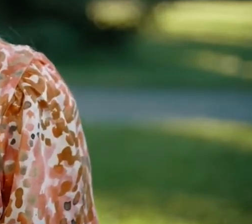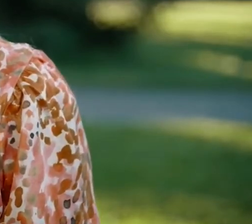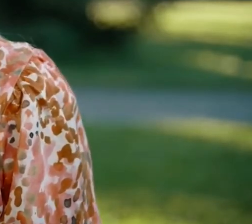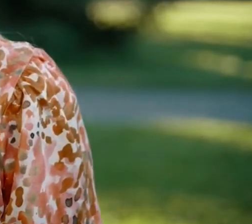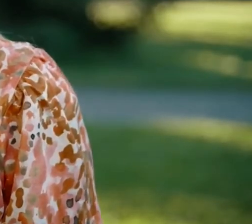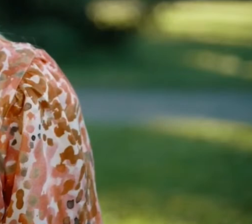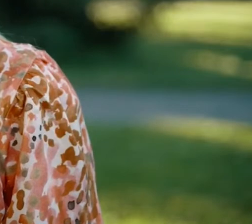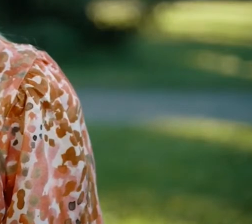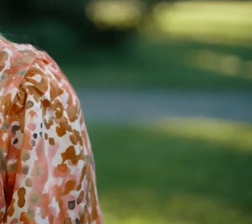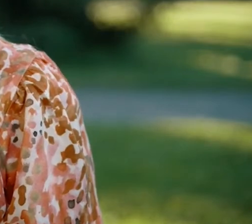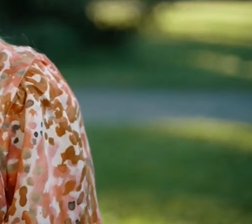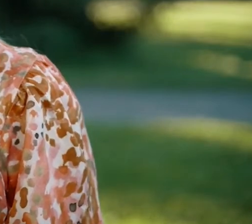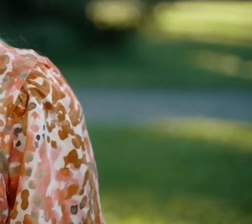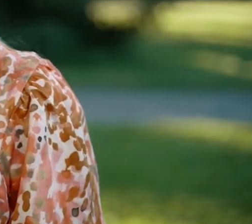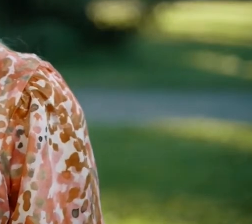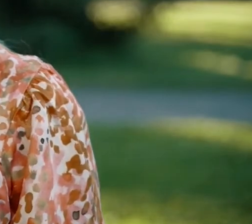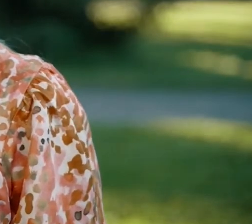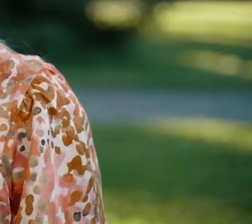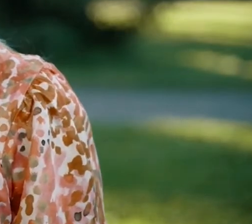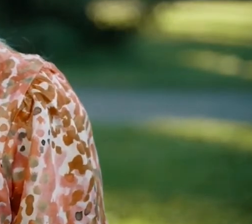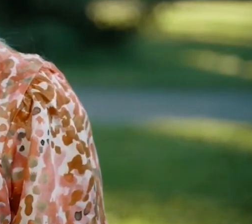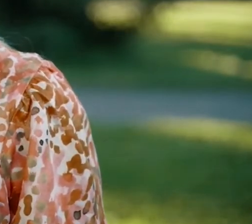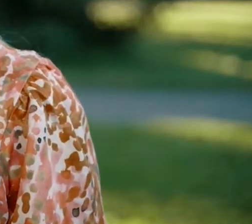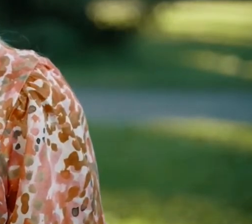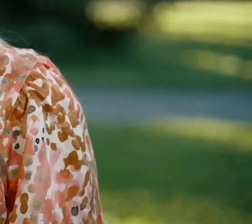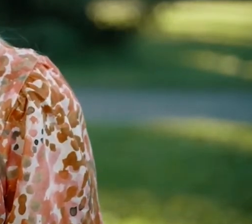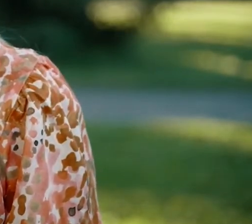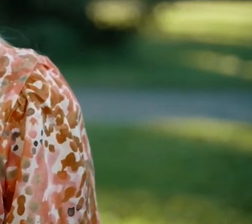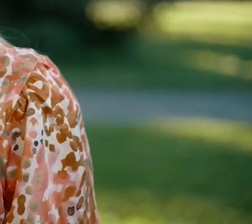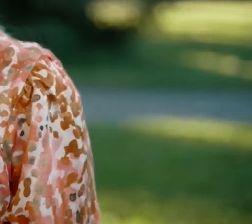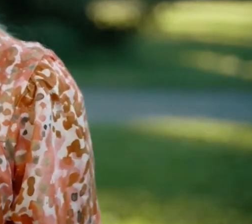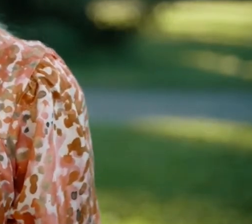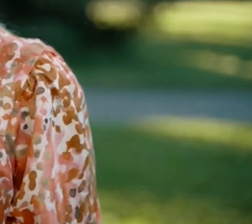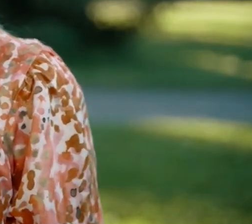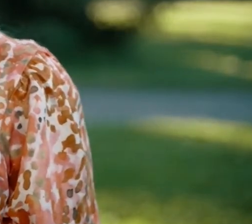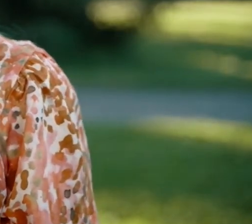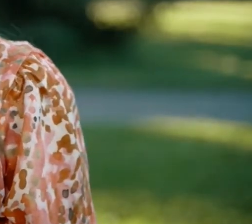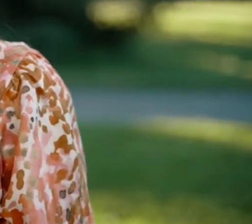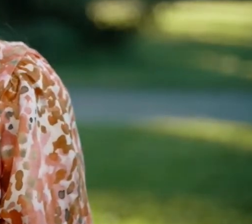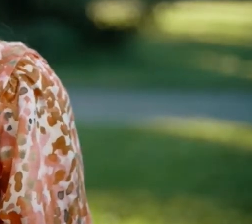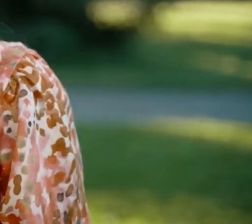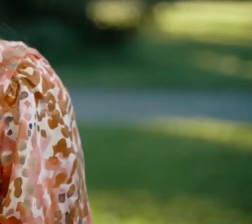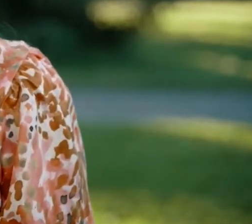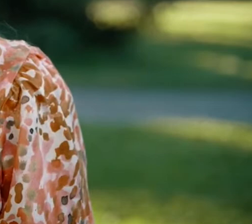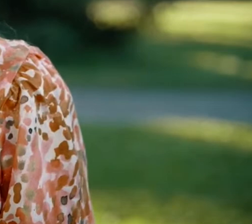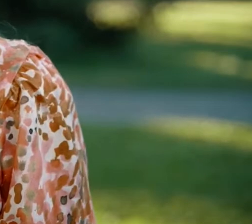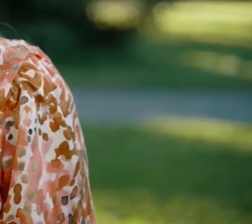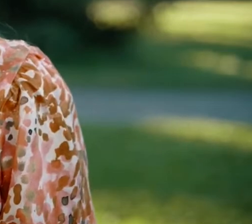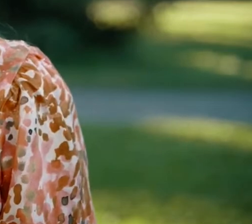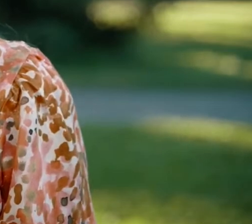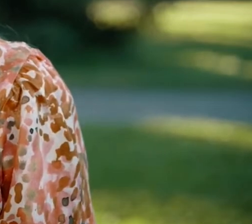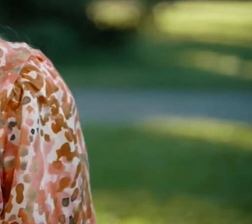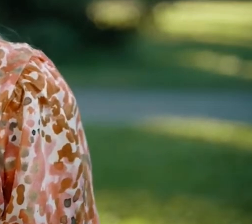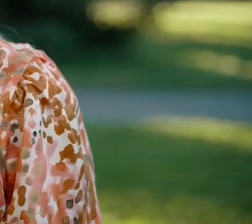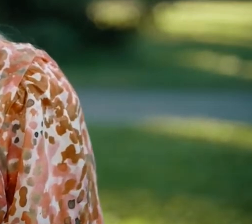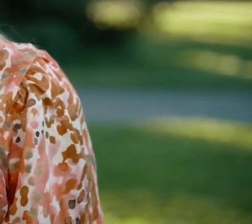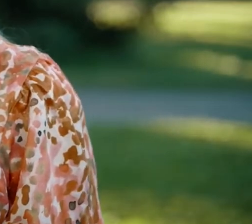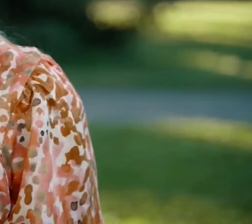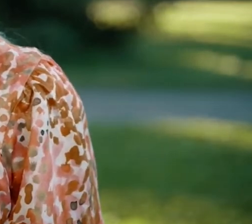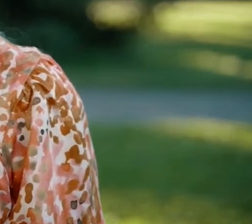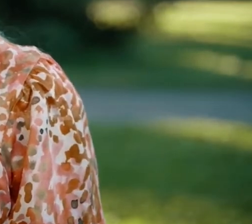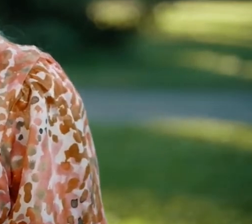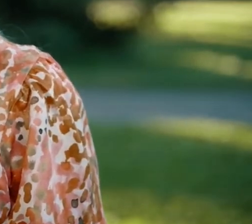Sami people to maintain and develop their own language and culture. Solving global environmental issues is vital